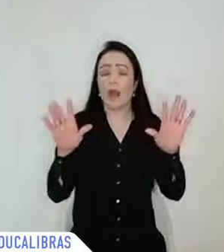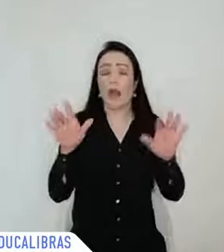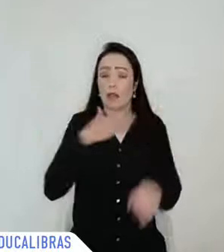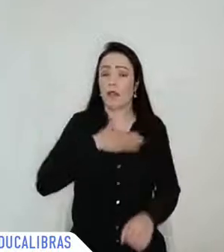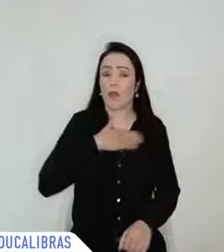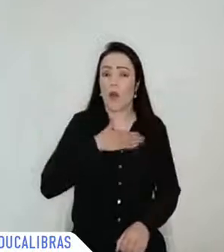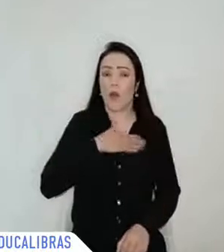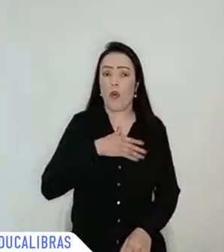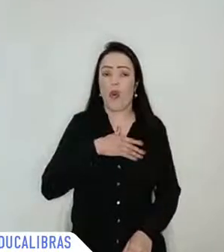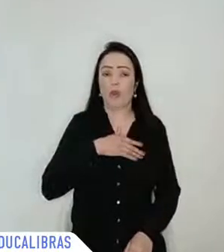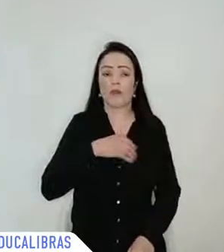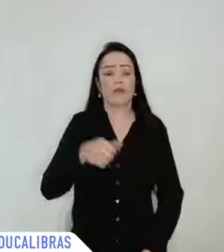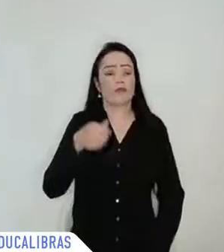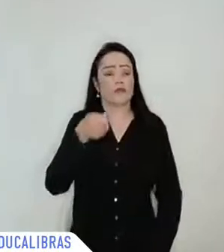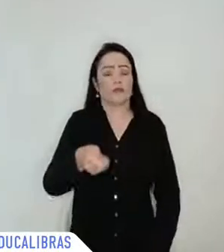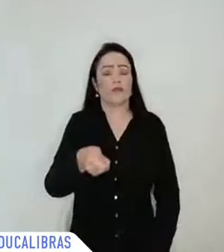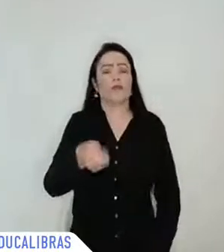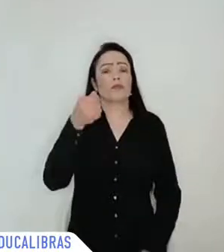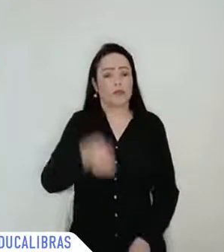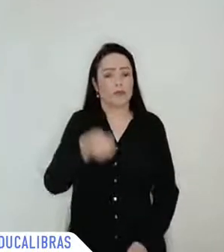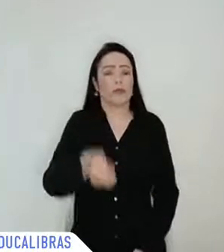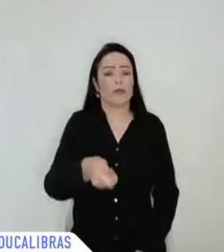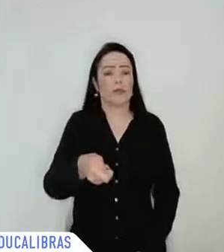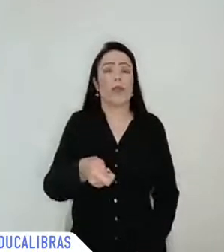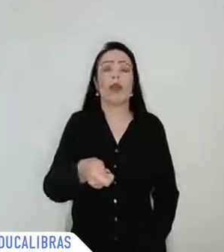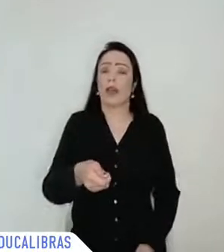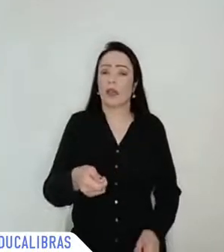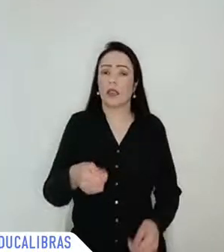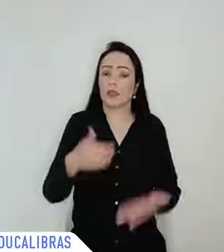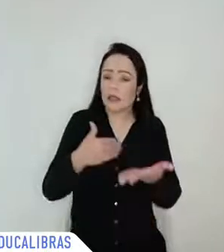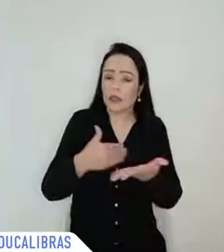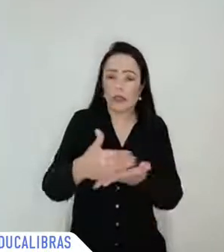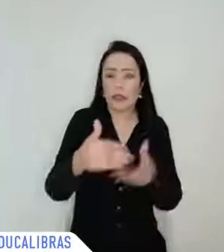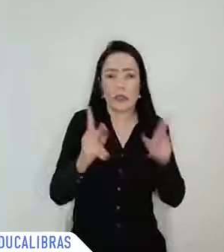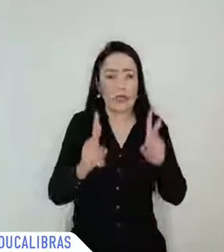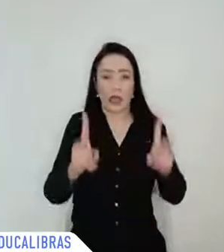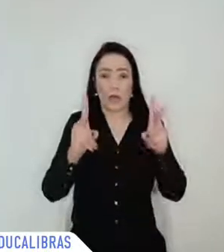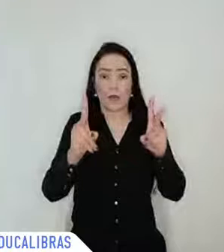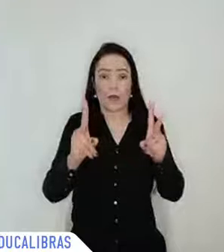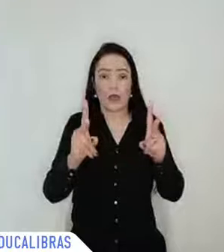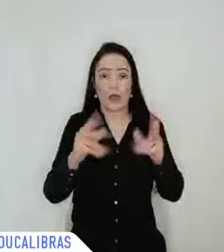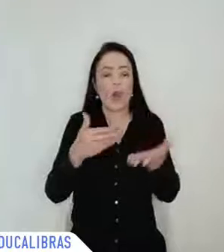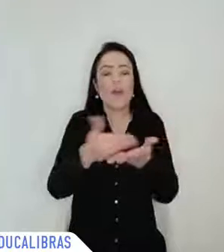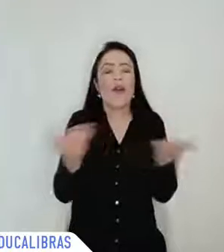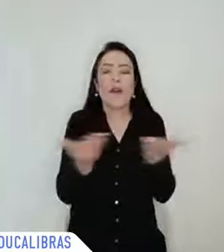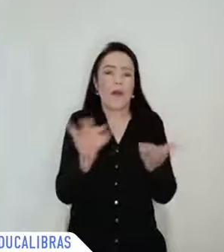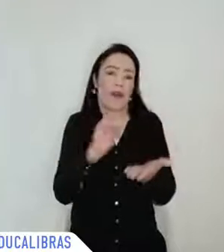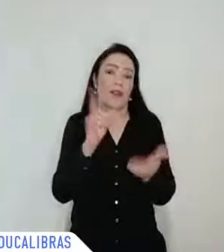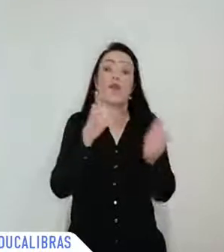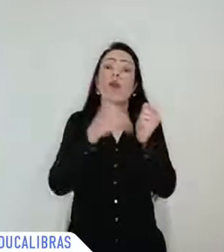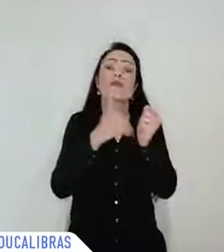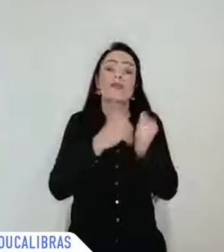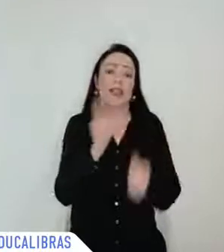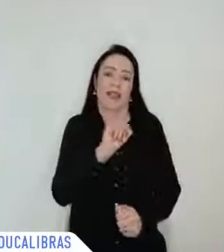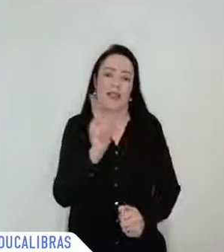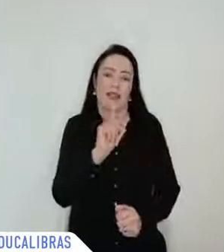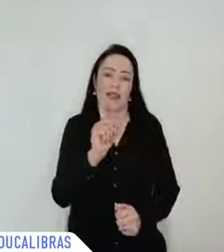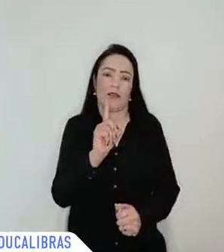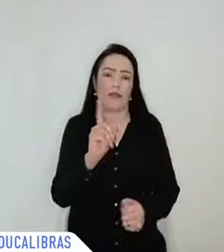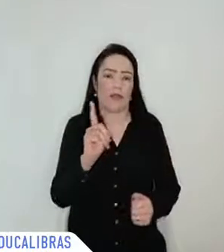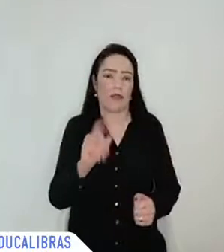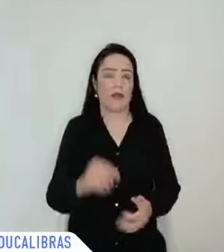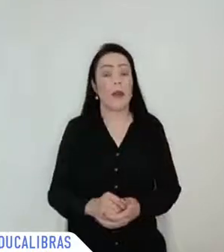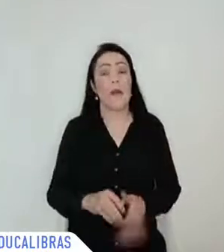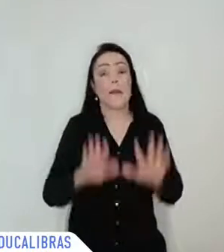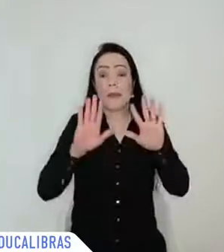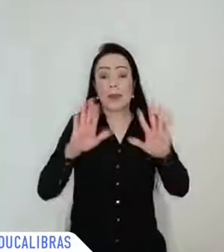represented dictatorship. He represented the fight against democracy. He is no secret. I'm not saying anything that